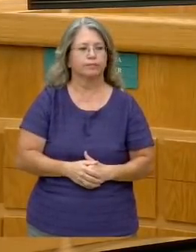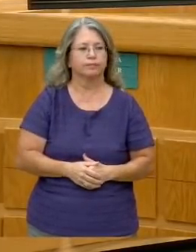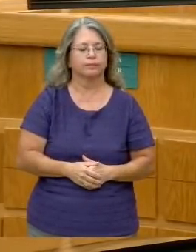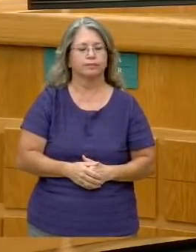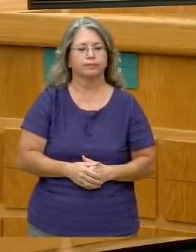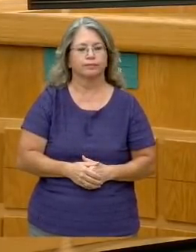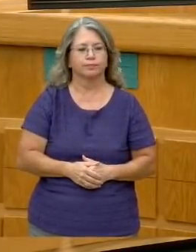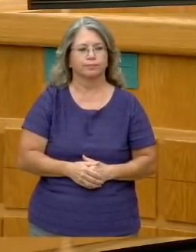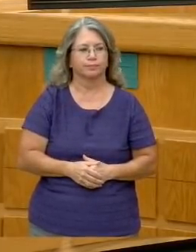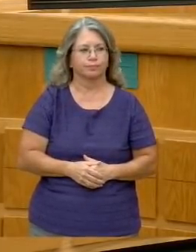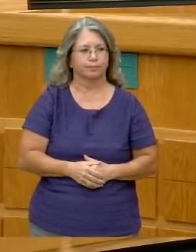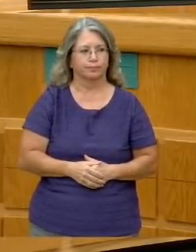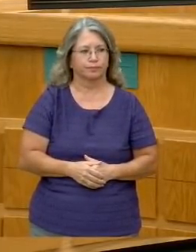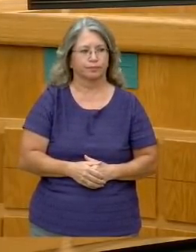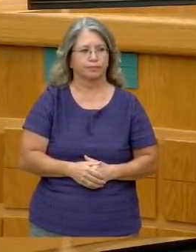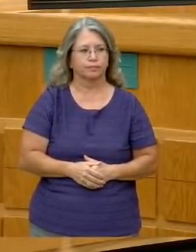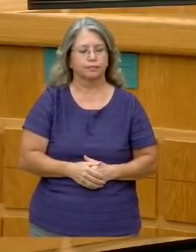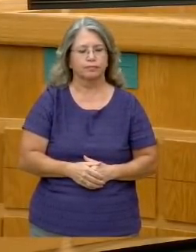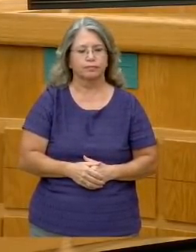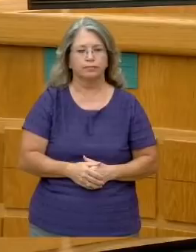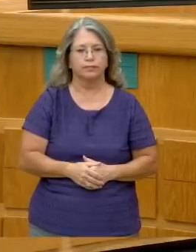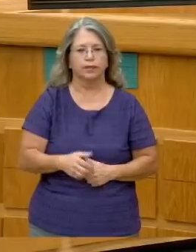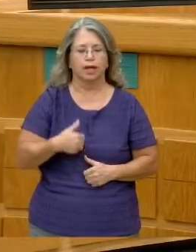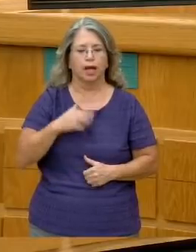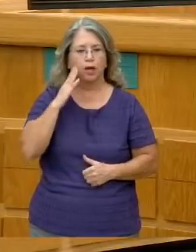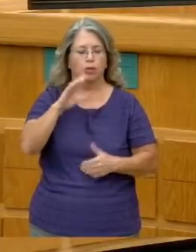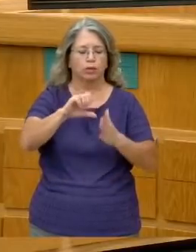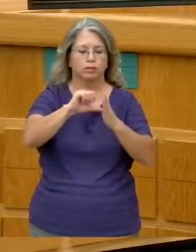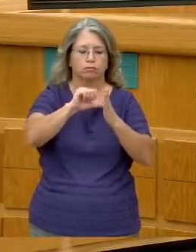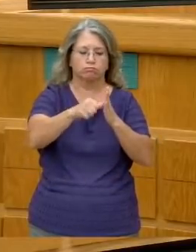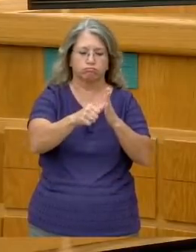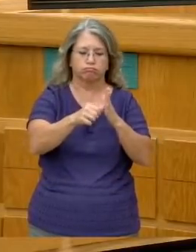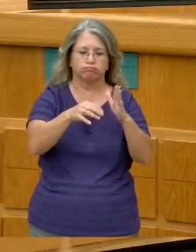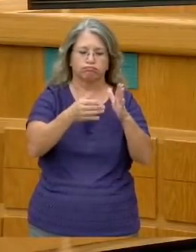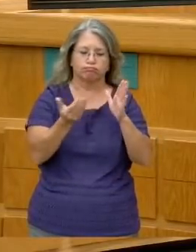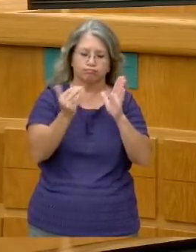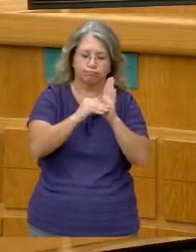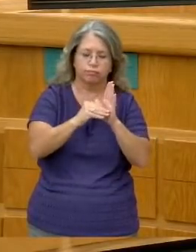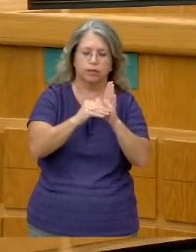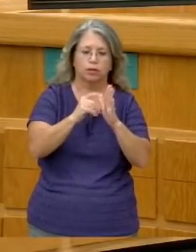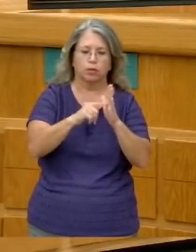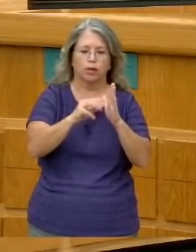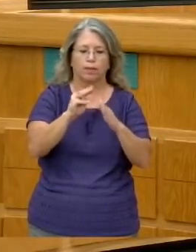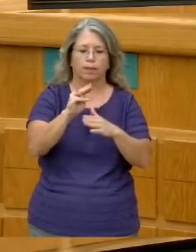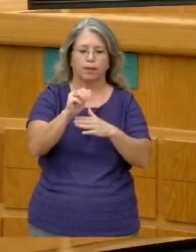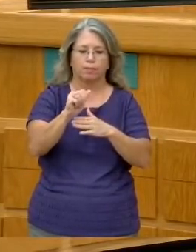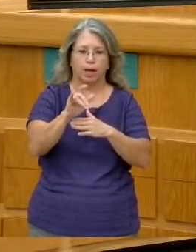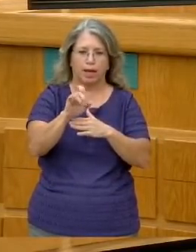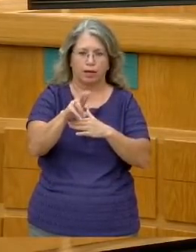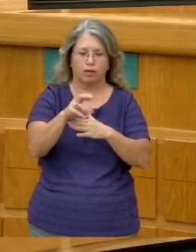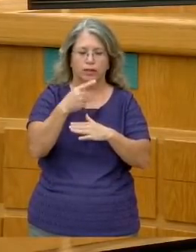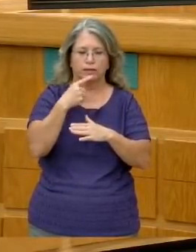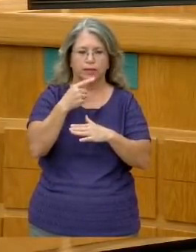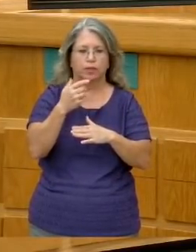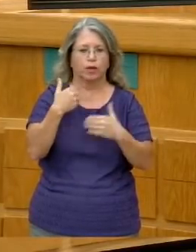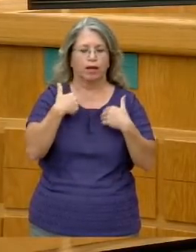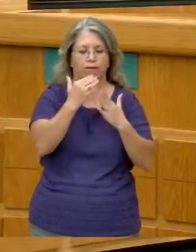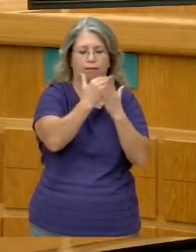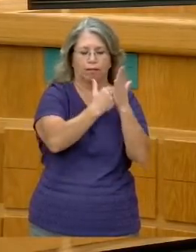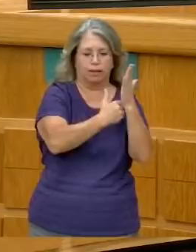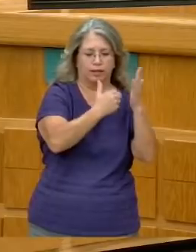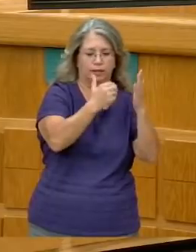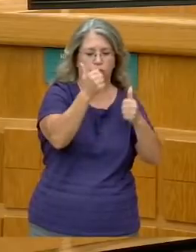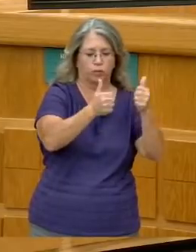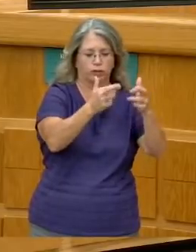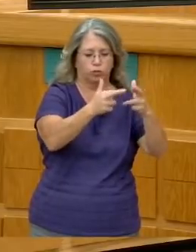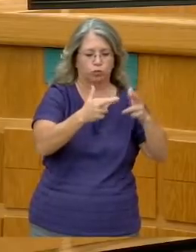then I'm going to kind of repeat a little bit about what the mayor said because we have the list of the regional parks and swimming pools